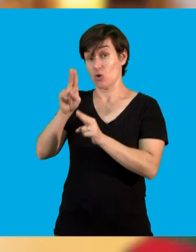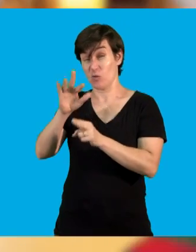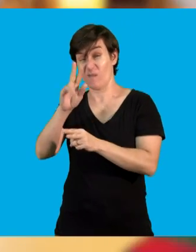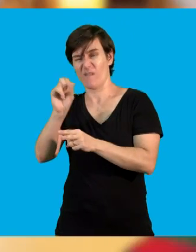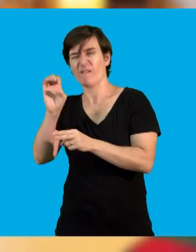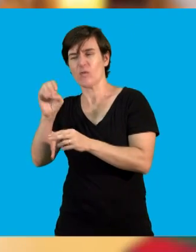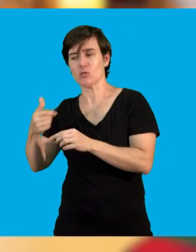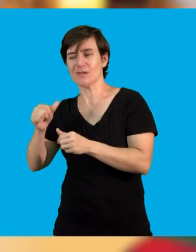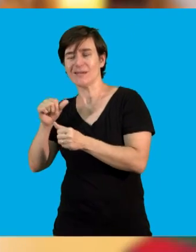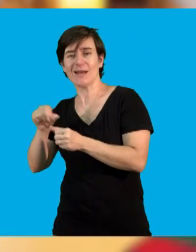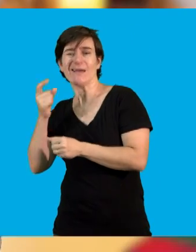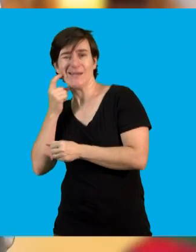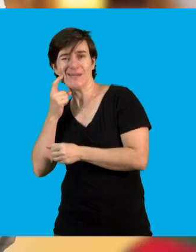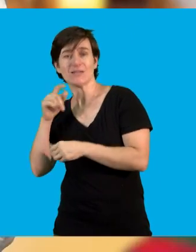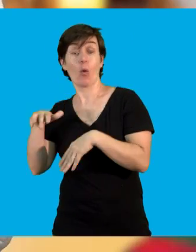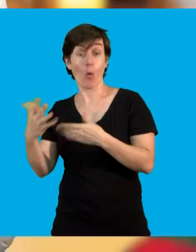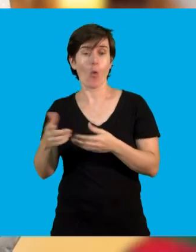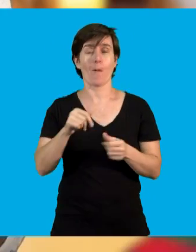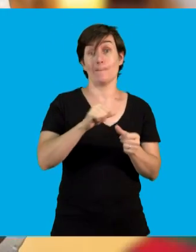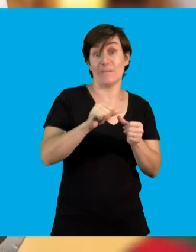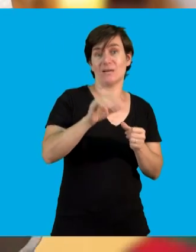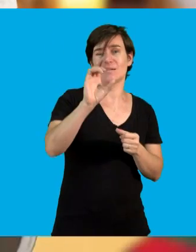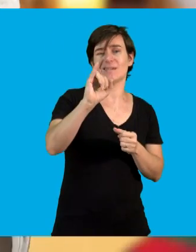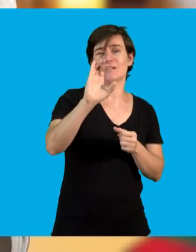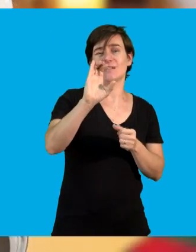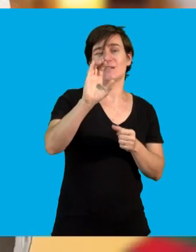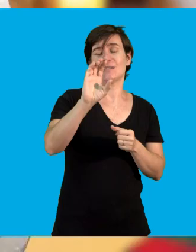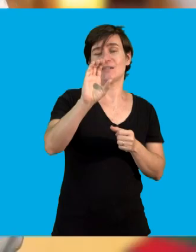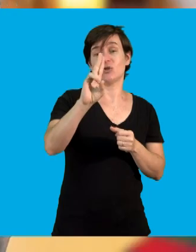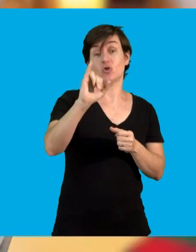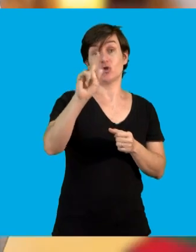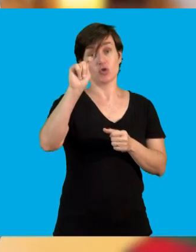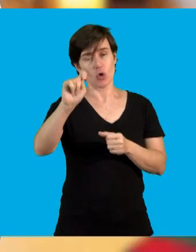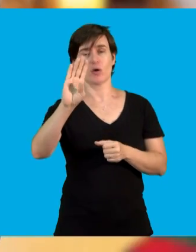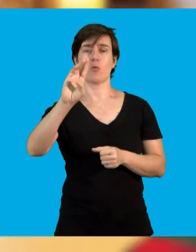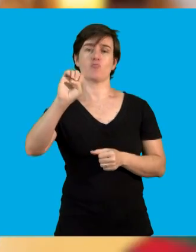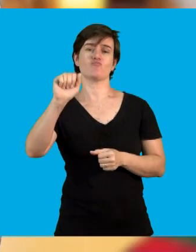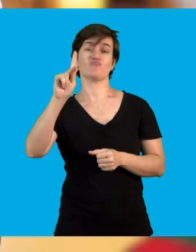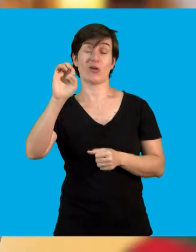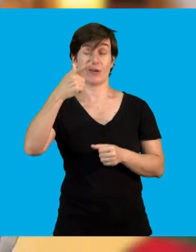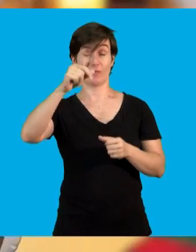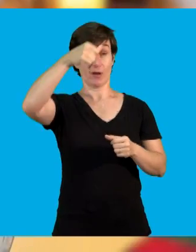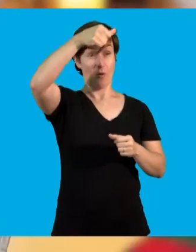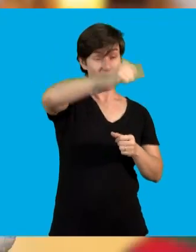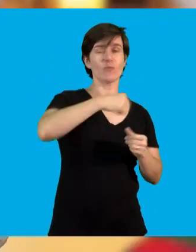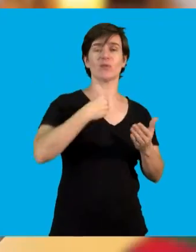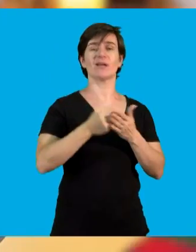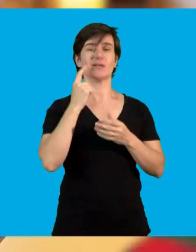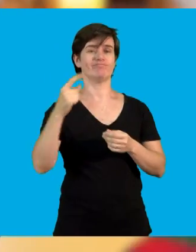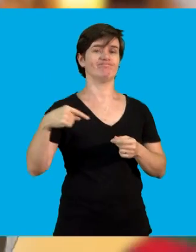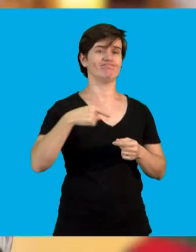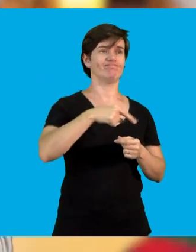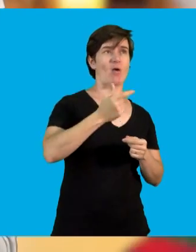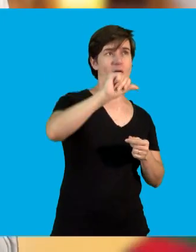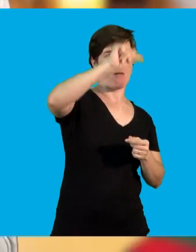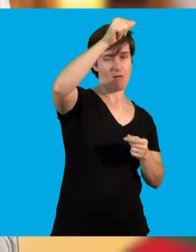replacing the fuse, or as compared to just inserting or installing a circuit breaker so that we can reset it once it keeps on tripping over and over